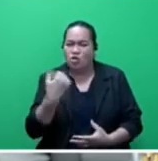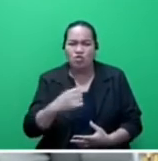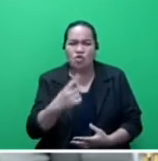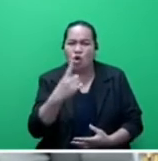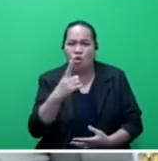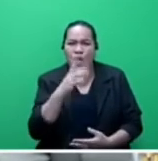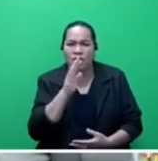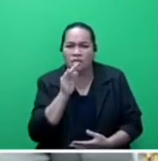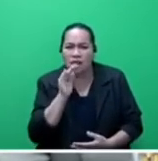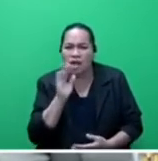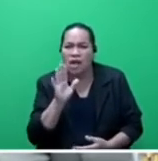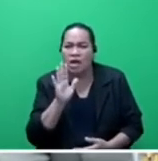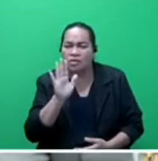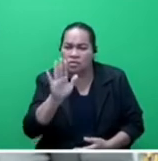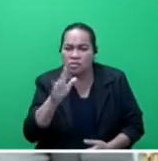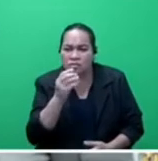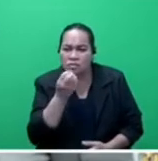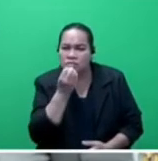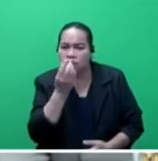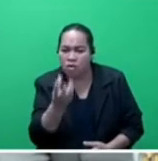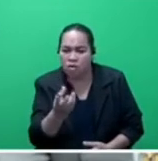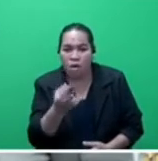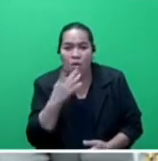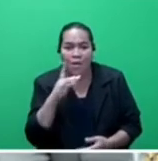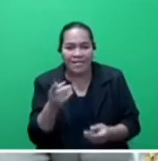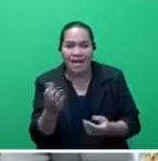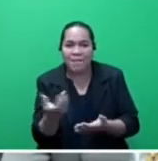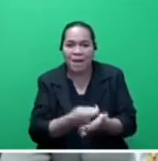up when this kind of revenue was being lost